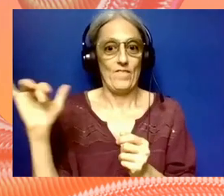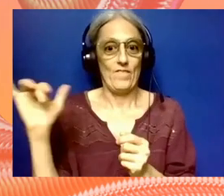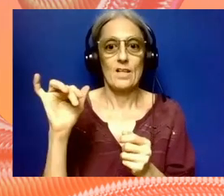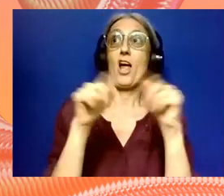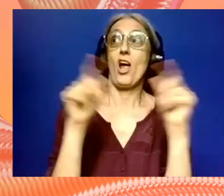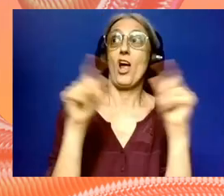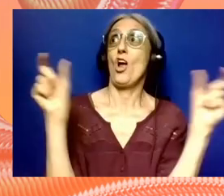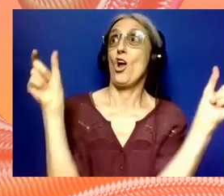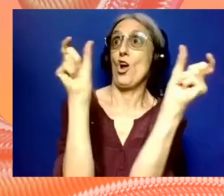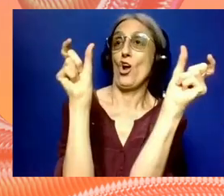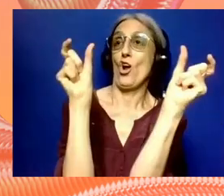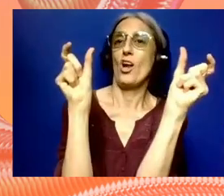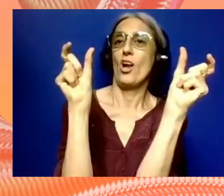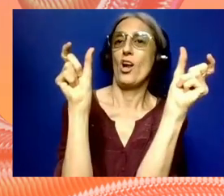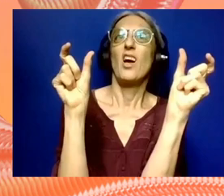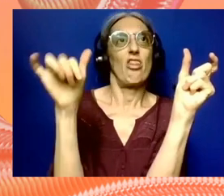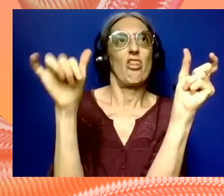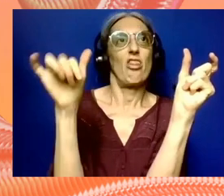So,